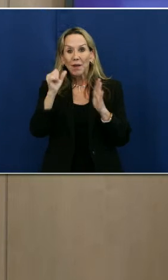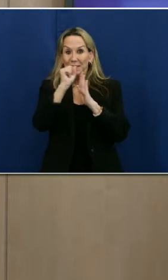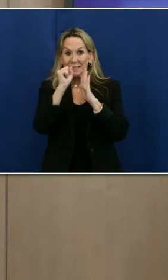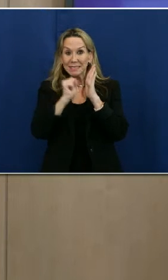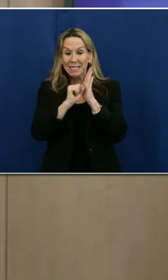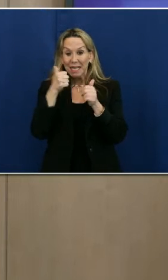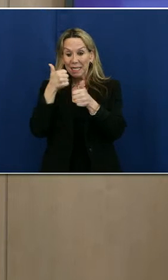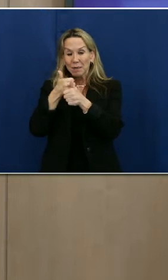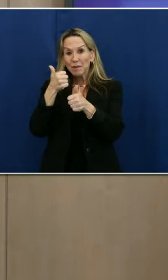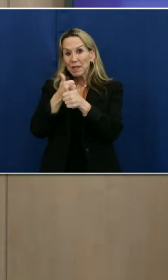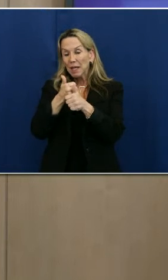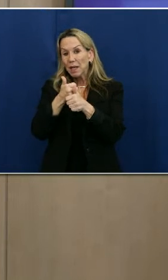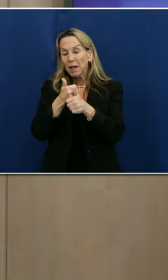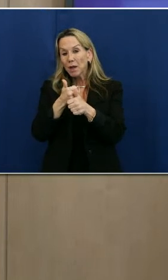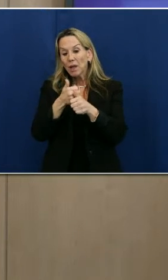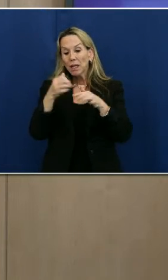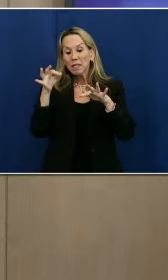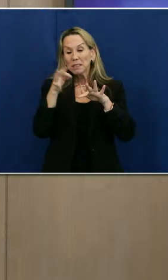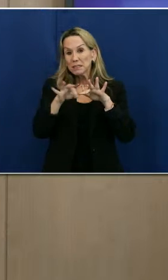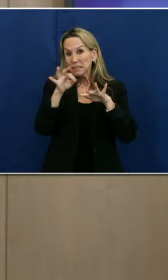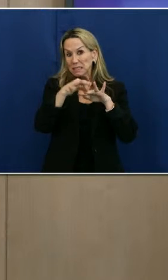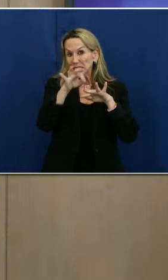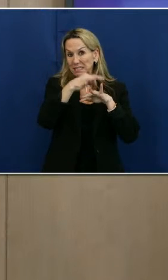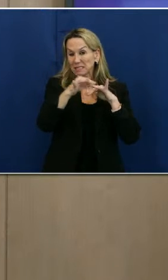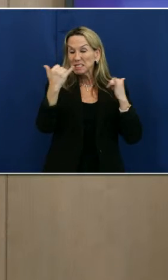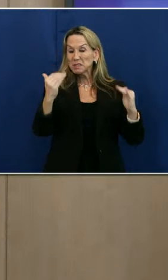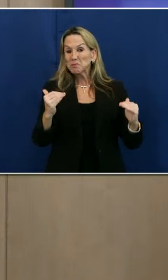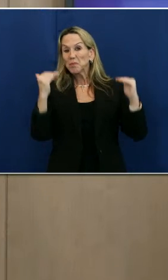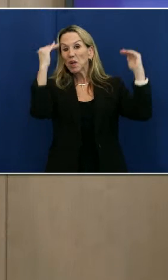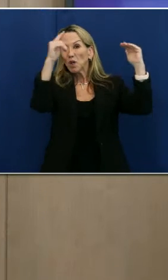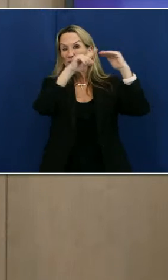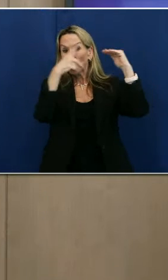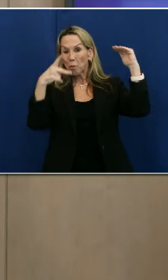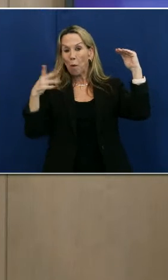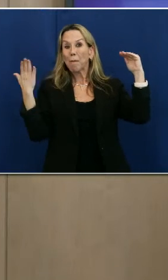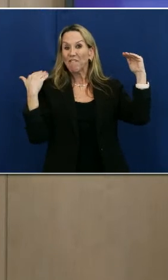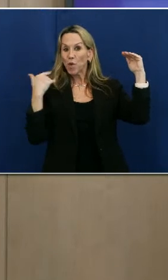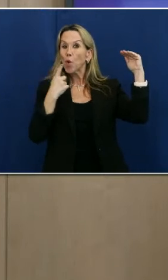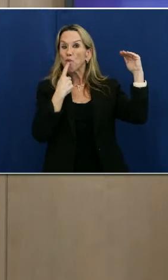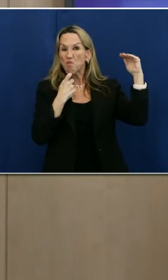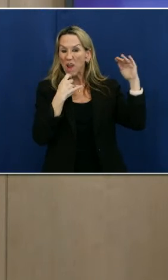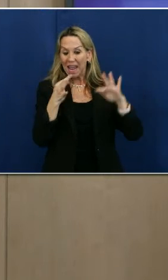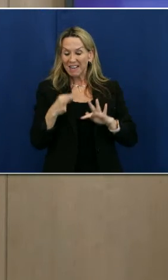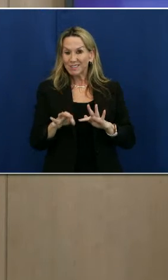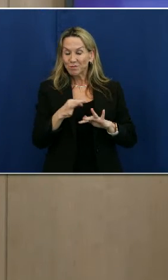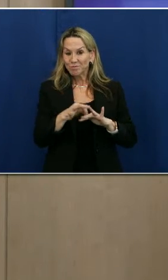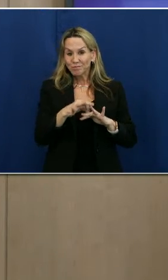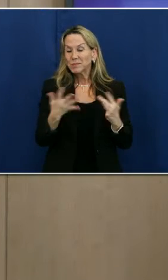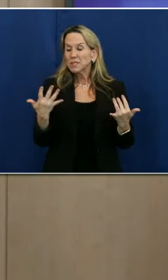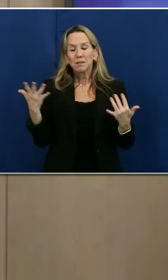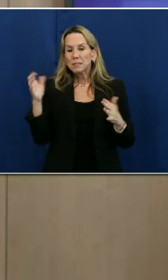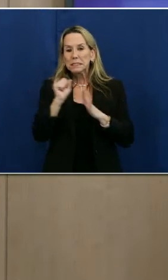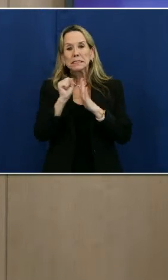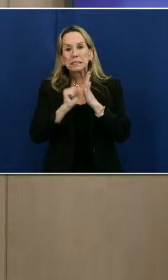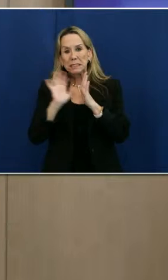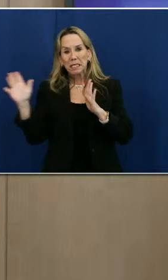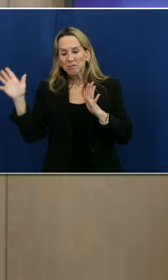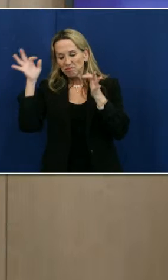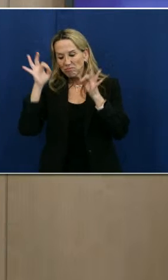moved nail salons to purple tier from the red tier, and we've been asking about other